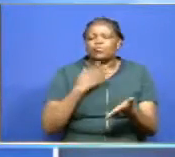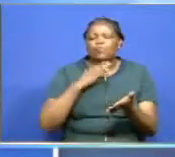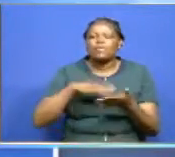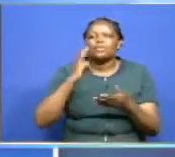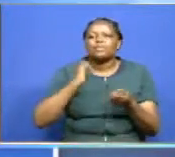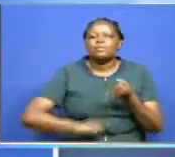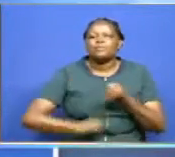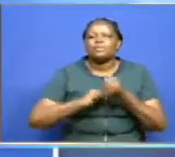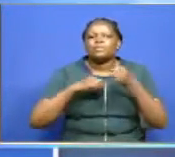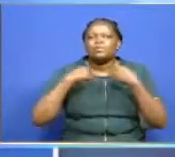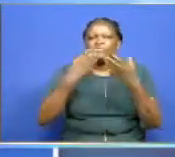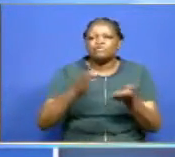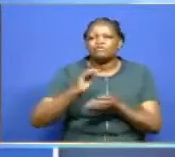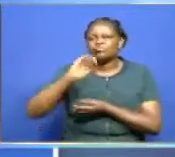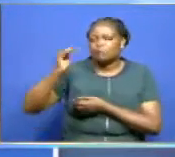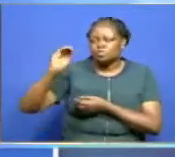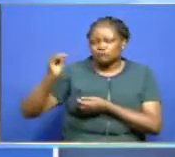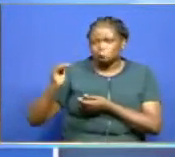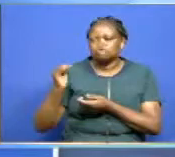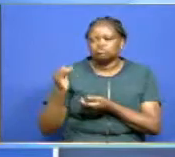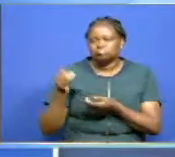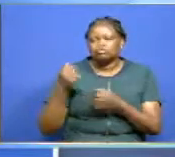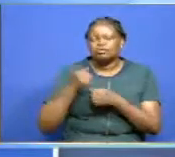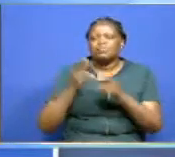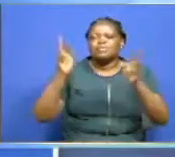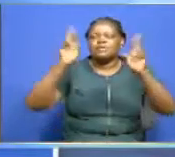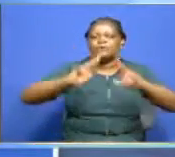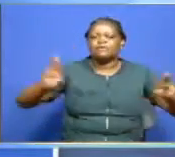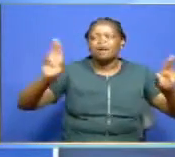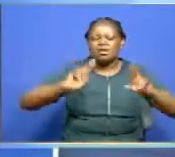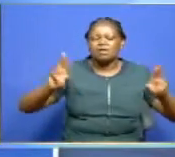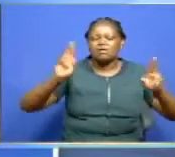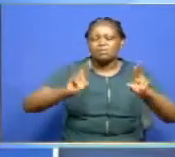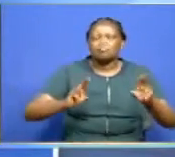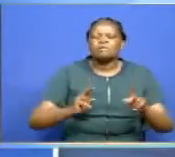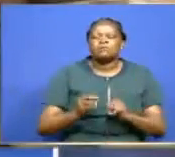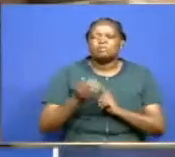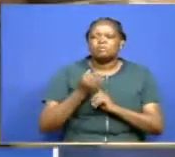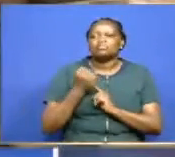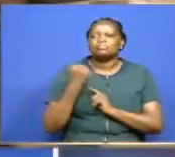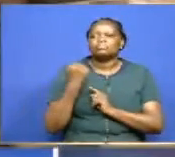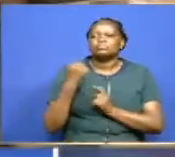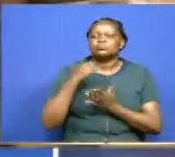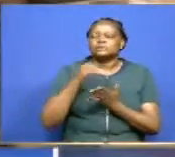support to be given to the counties to equip them in their isolation centres.